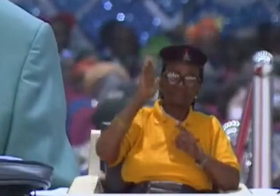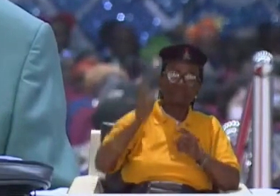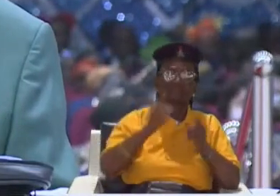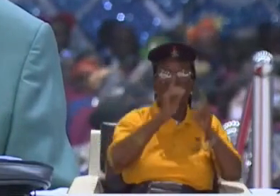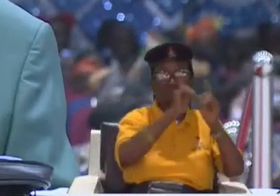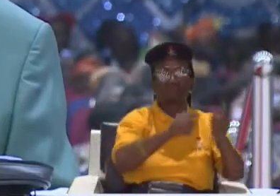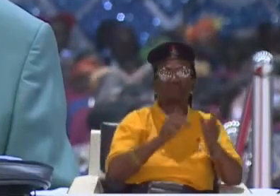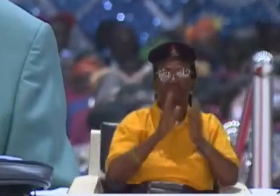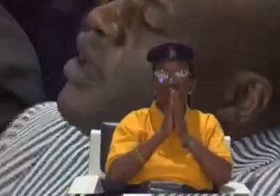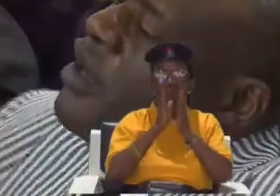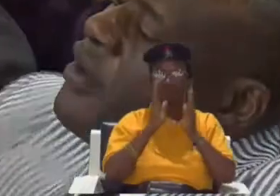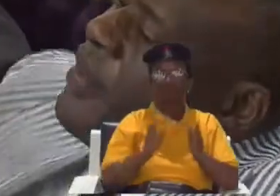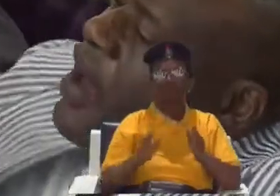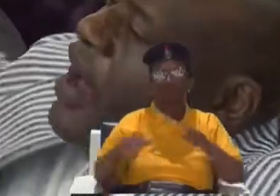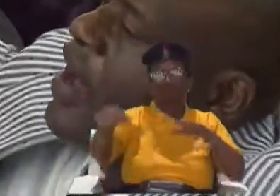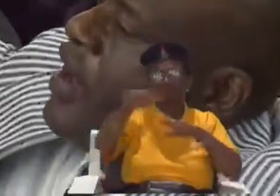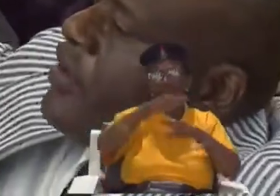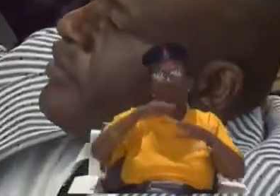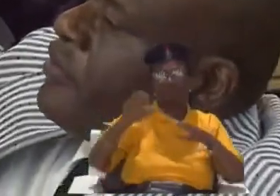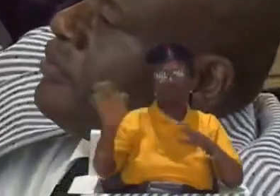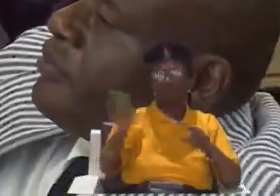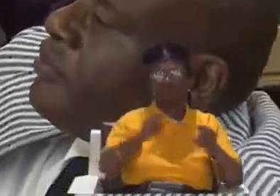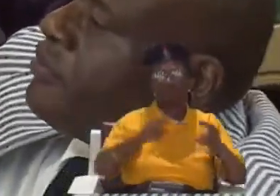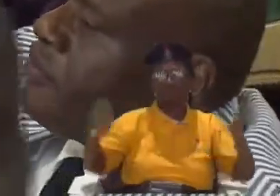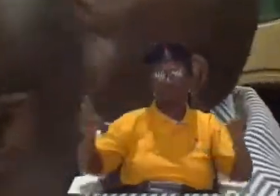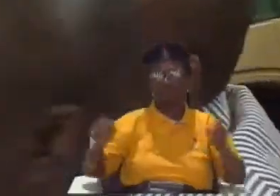widest imagination.